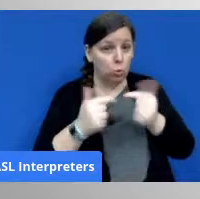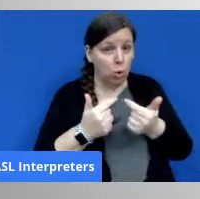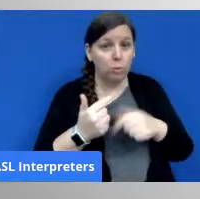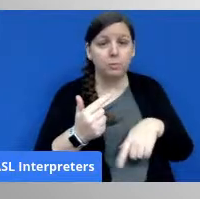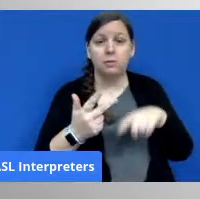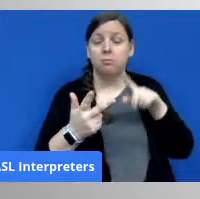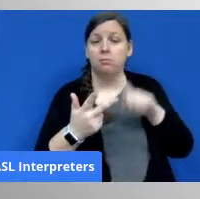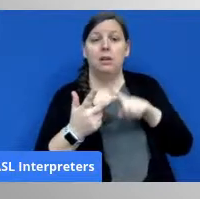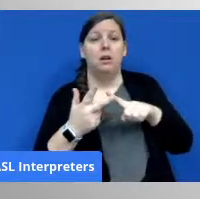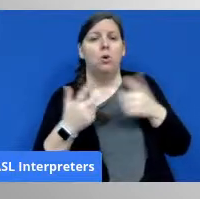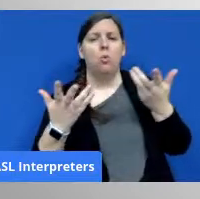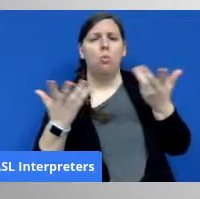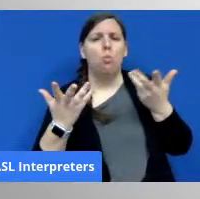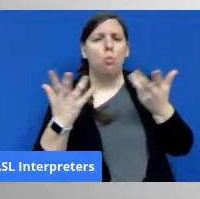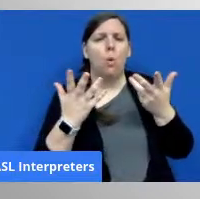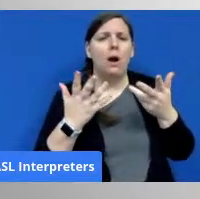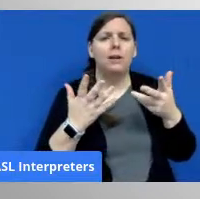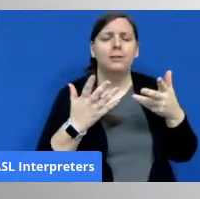thinking about those gaps?